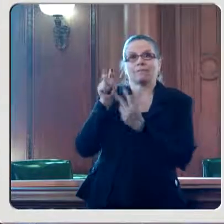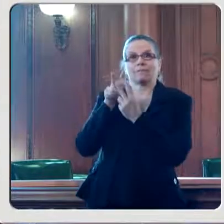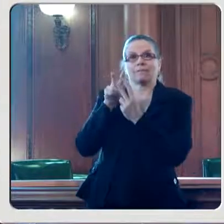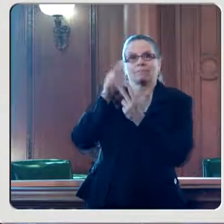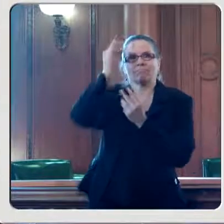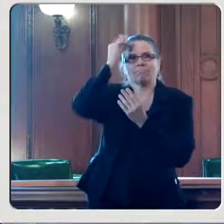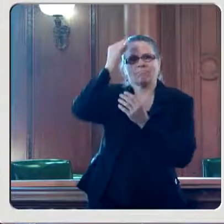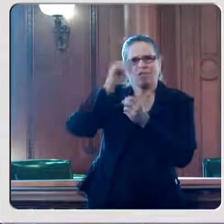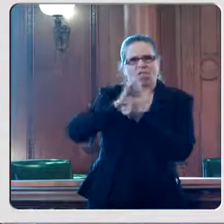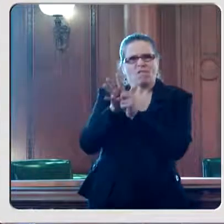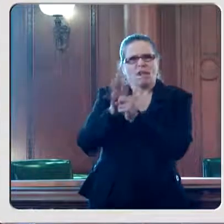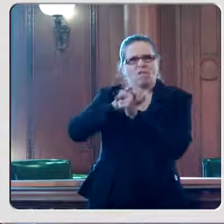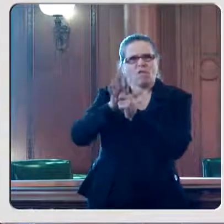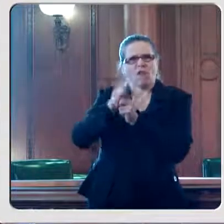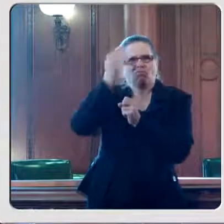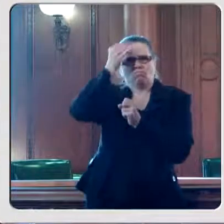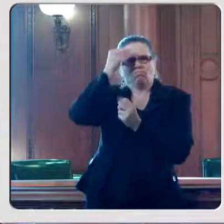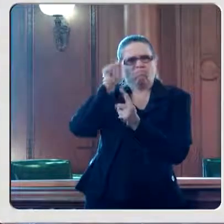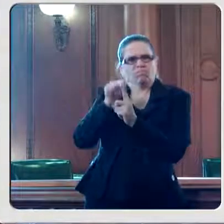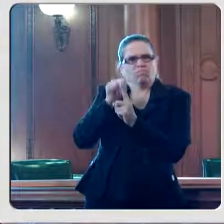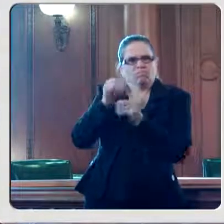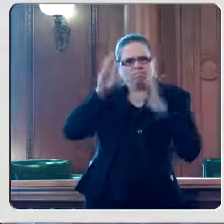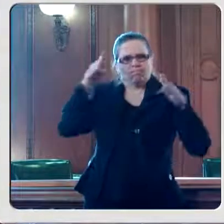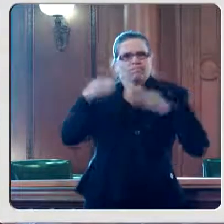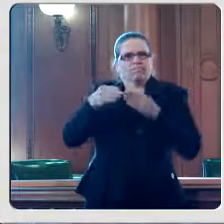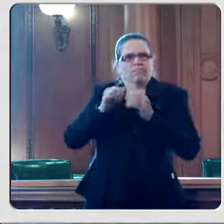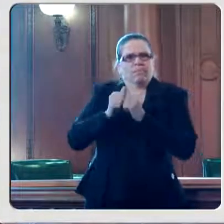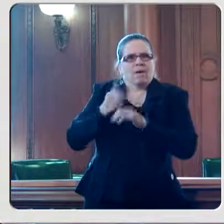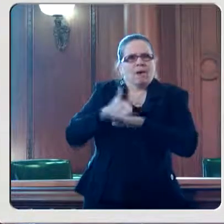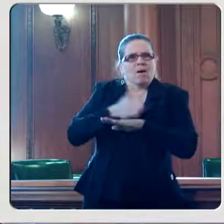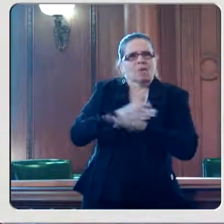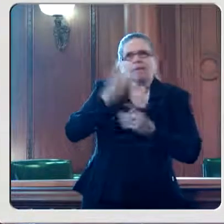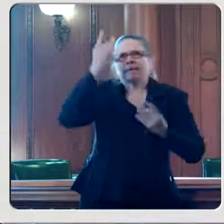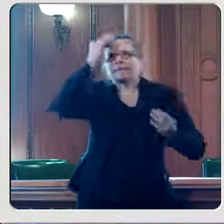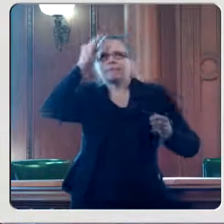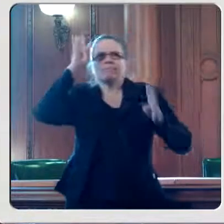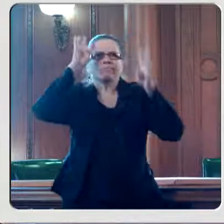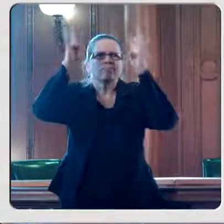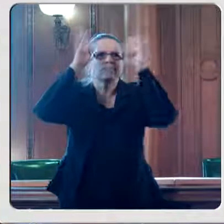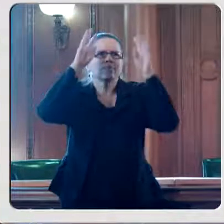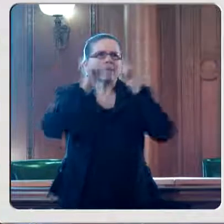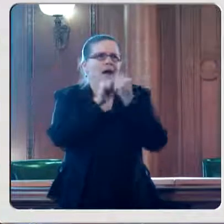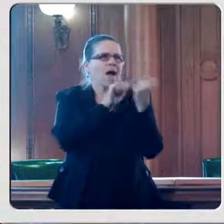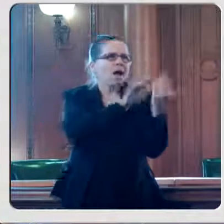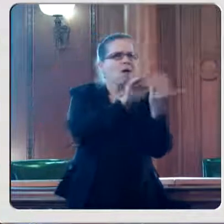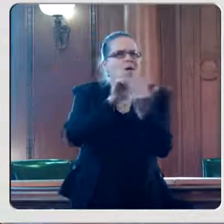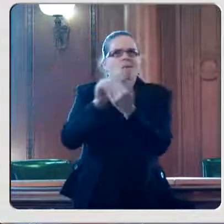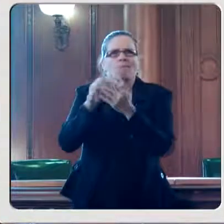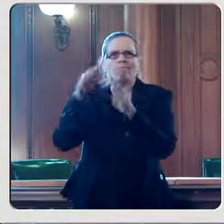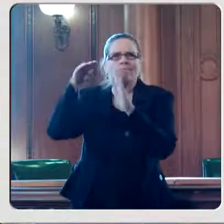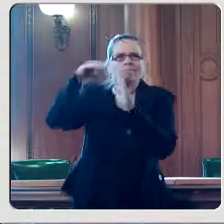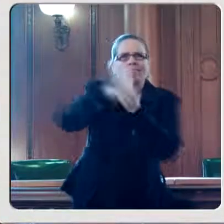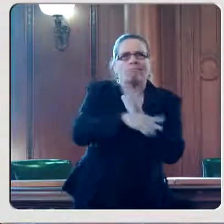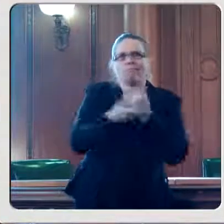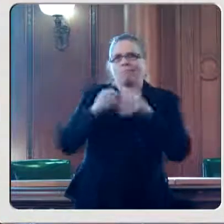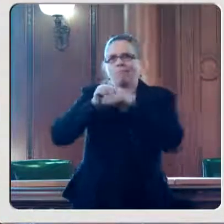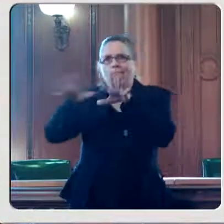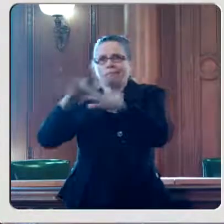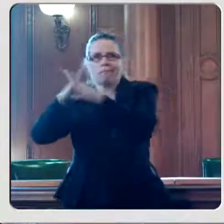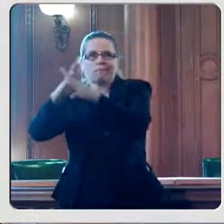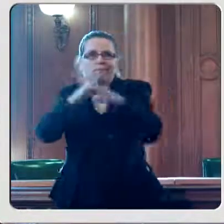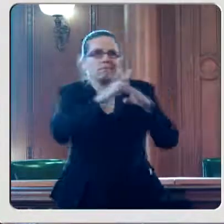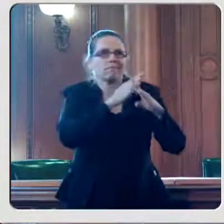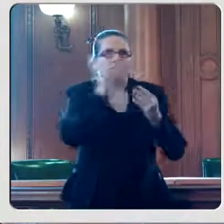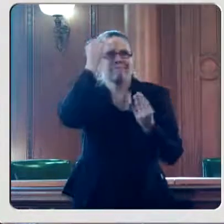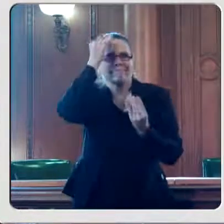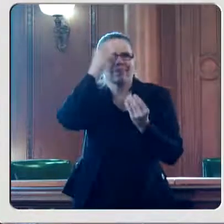key. So they're going to continue to diplomatically twist arms to the entities that are